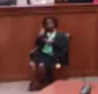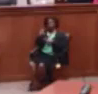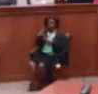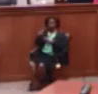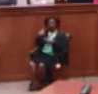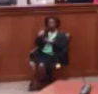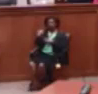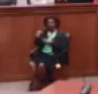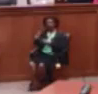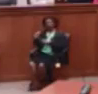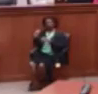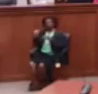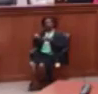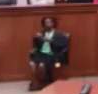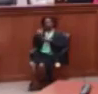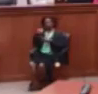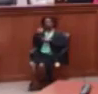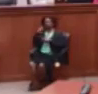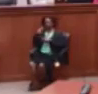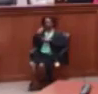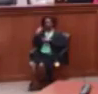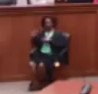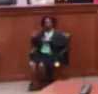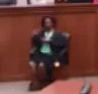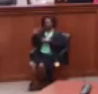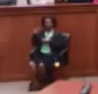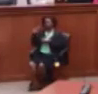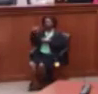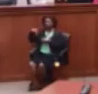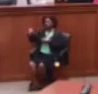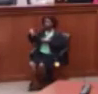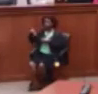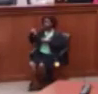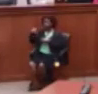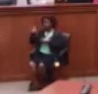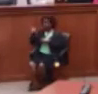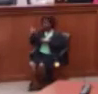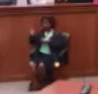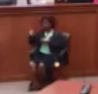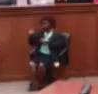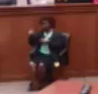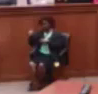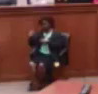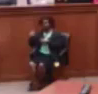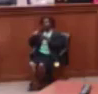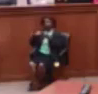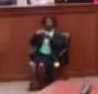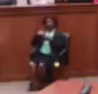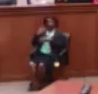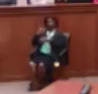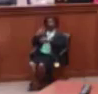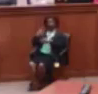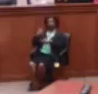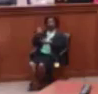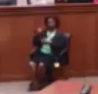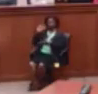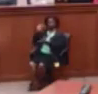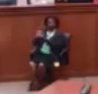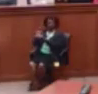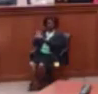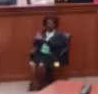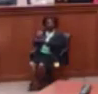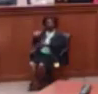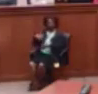PowerPoint. And when we looked at, we heard from business and industry, like when I receive one of these Jumpstart graduates and they're an electrical